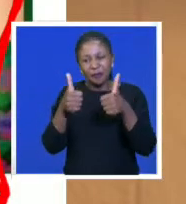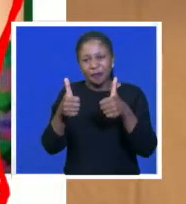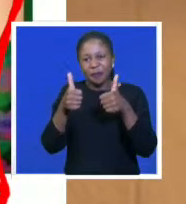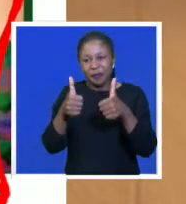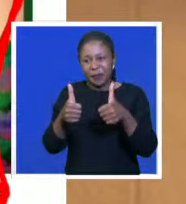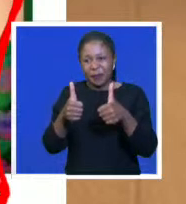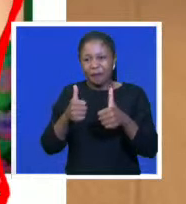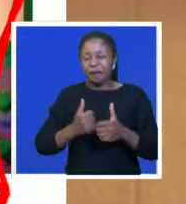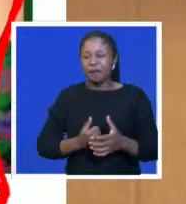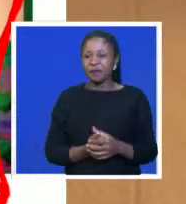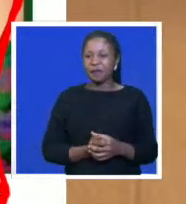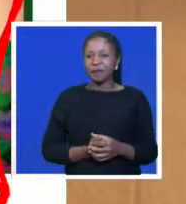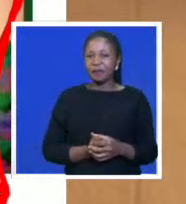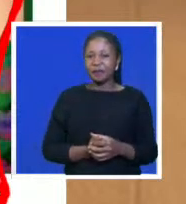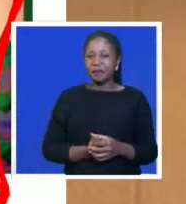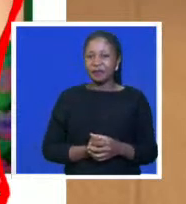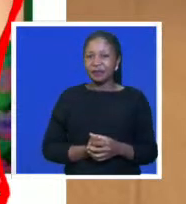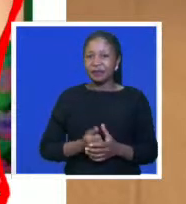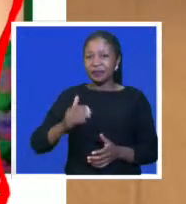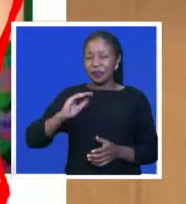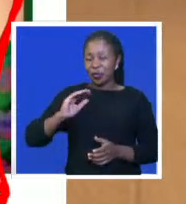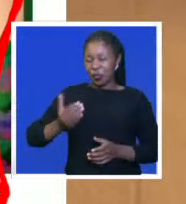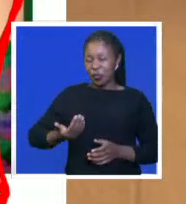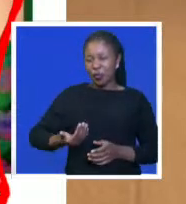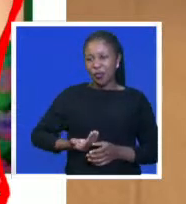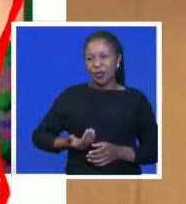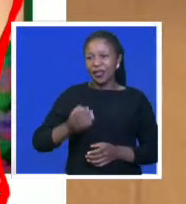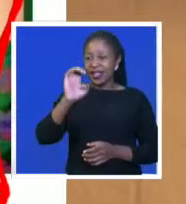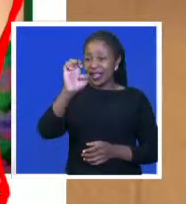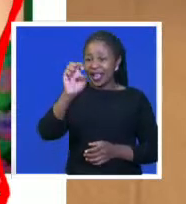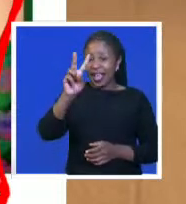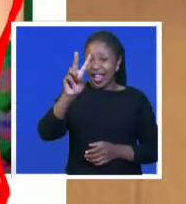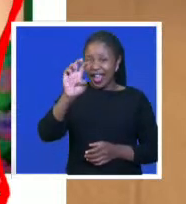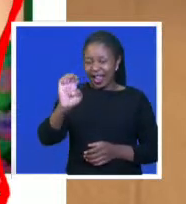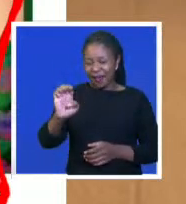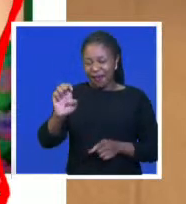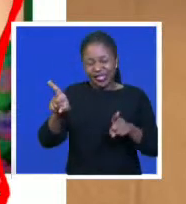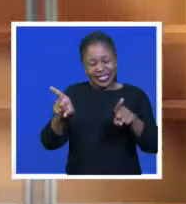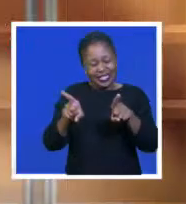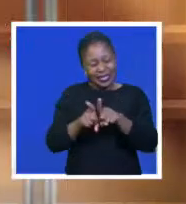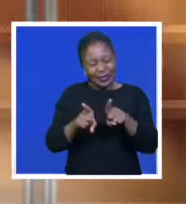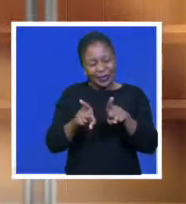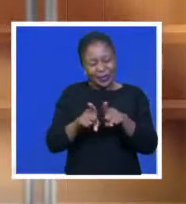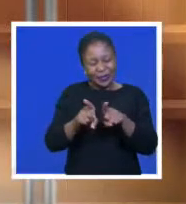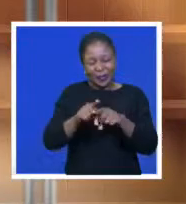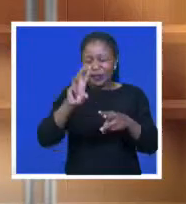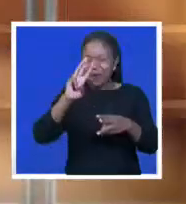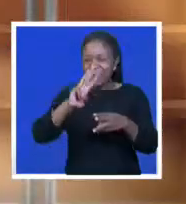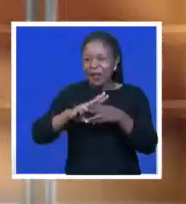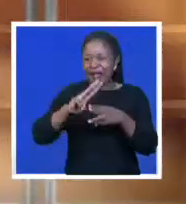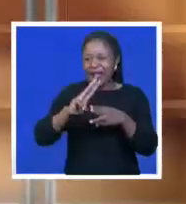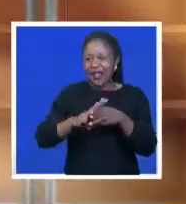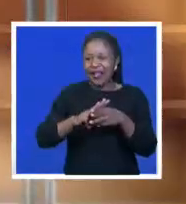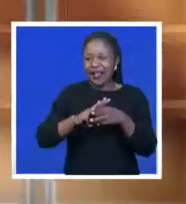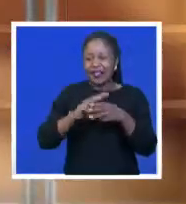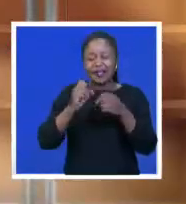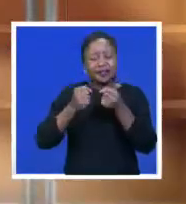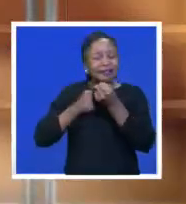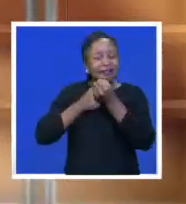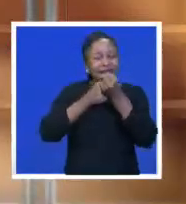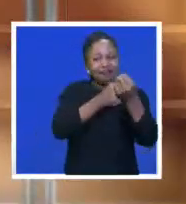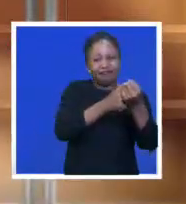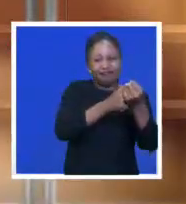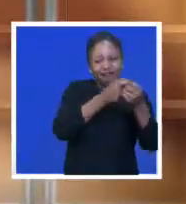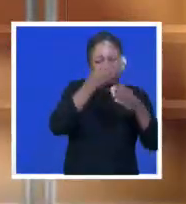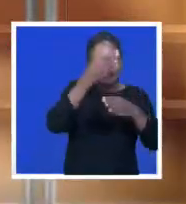now. Eve helps Adam to look after the family and to take care of